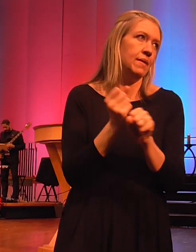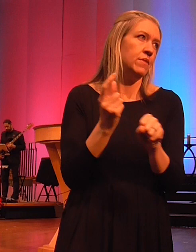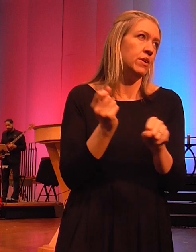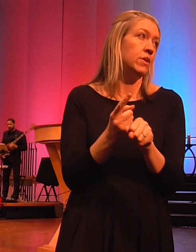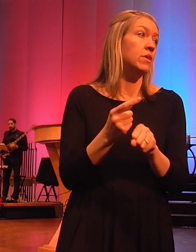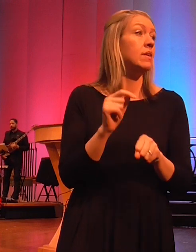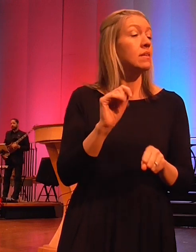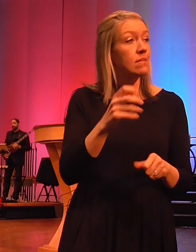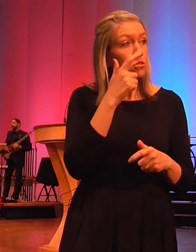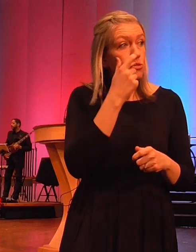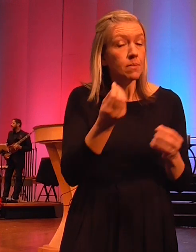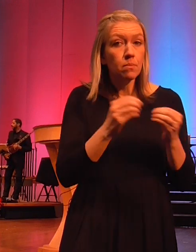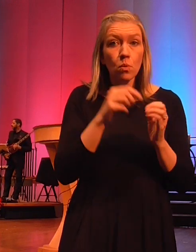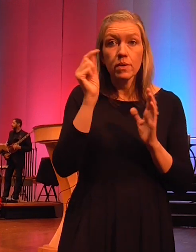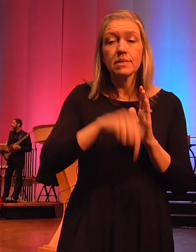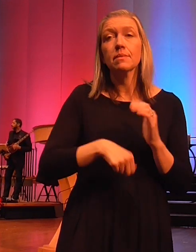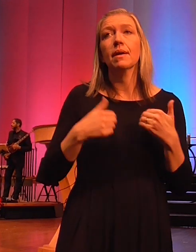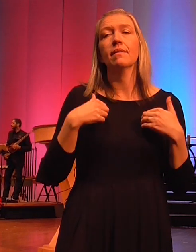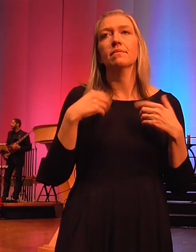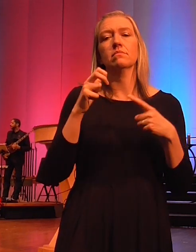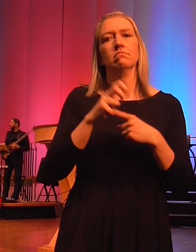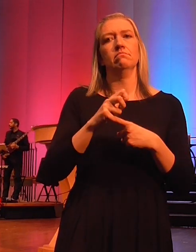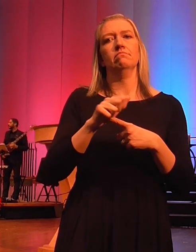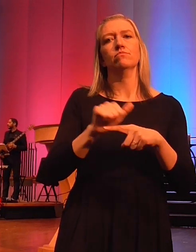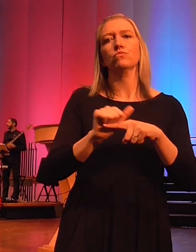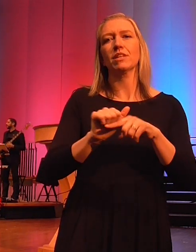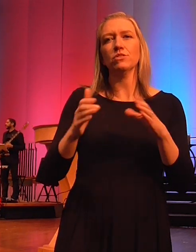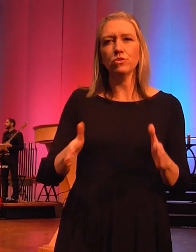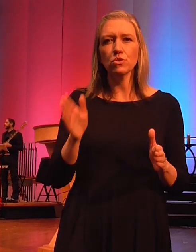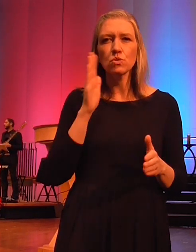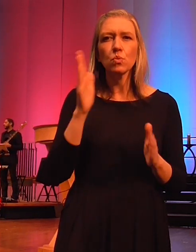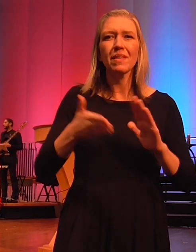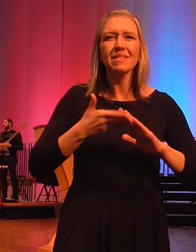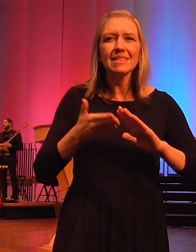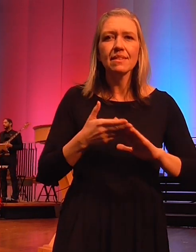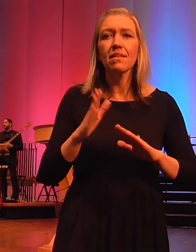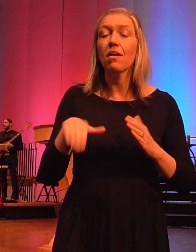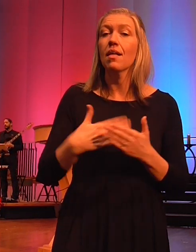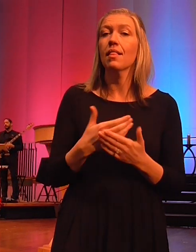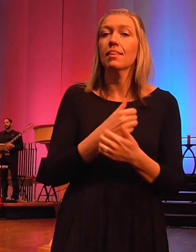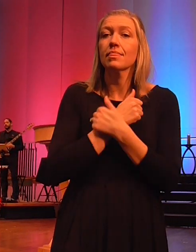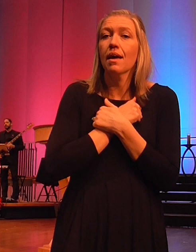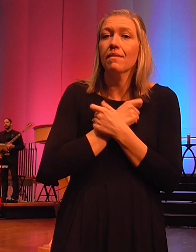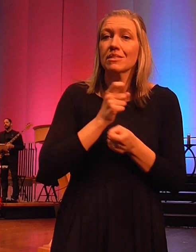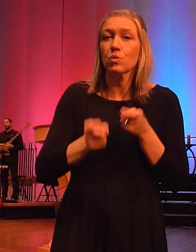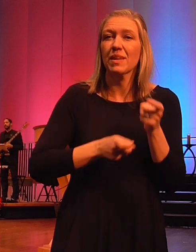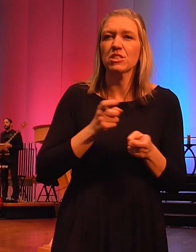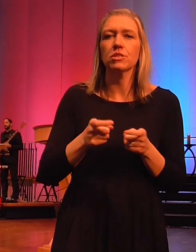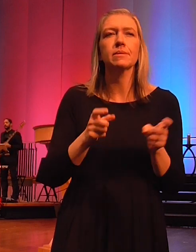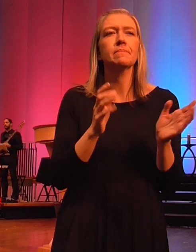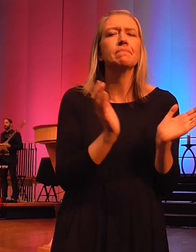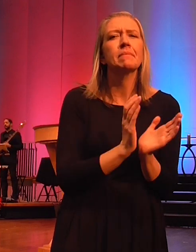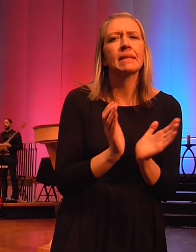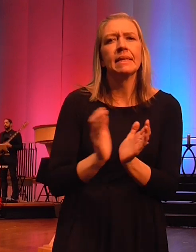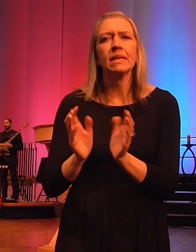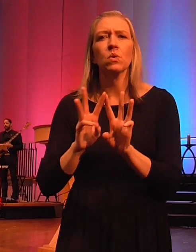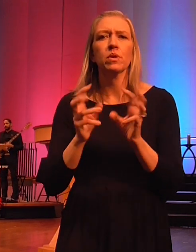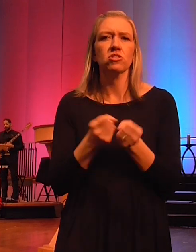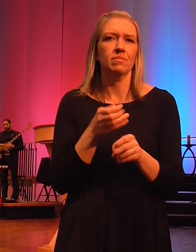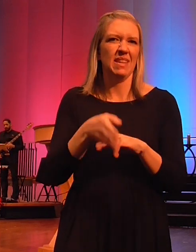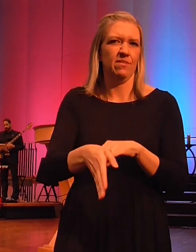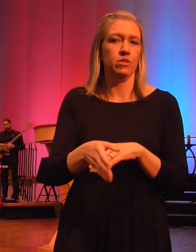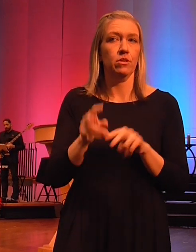want to go even deeper, we have some incredible practitioners that are going to be facilitating. It's all love donation, mini workshops afterwards. So looking forward to